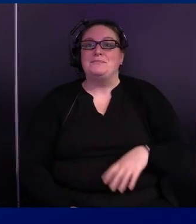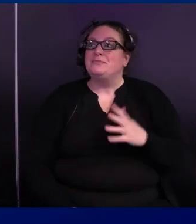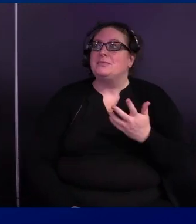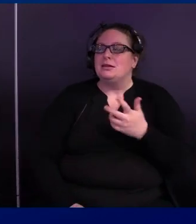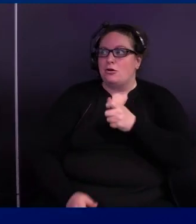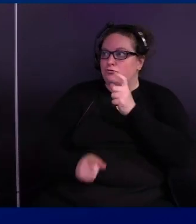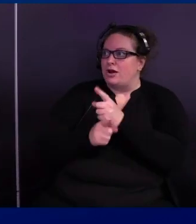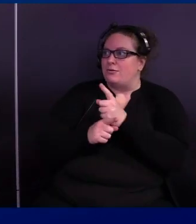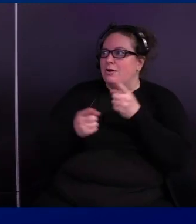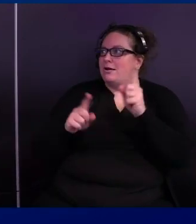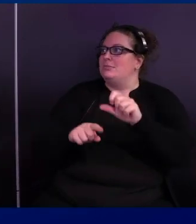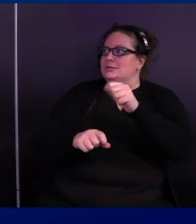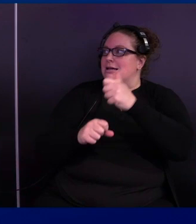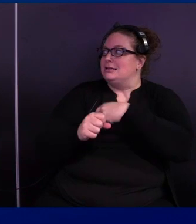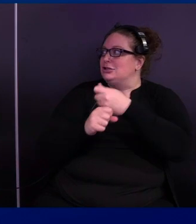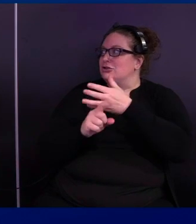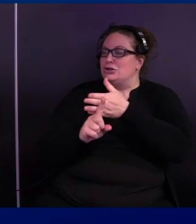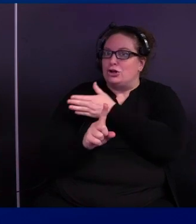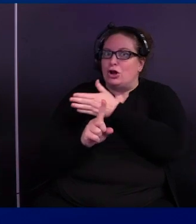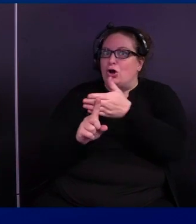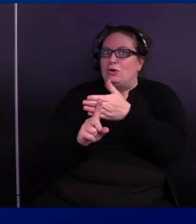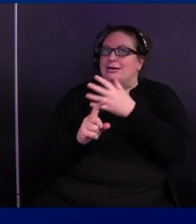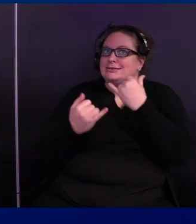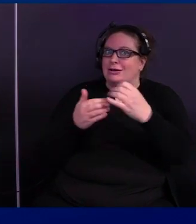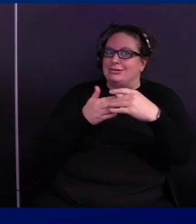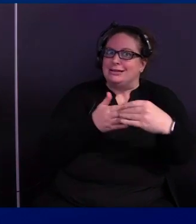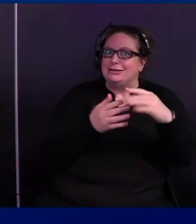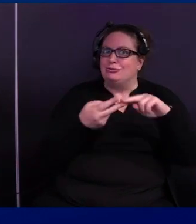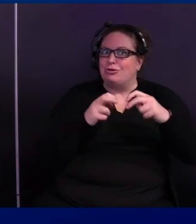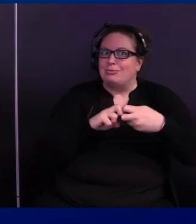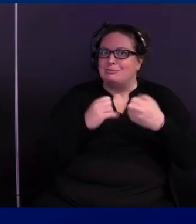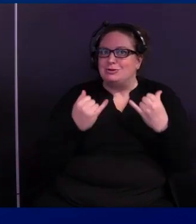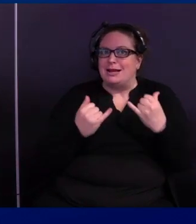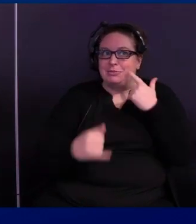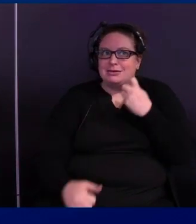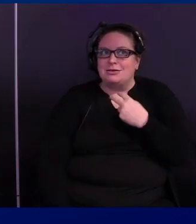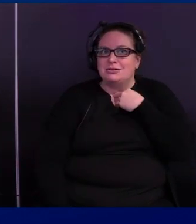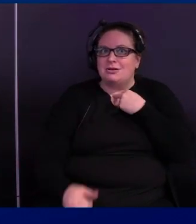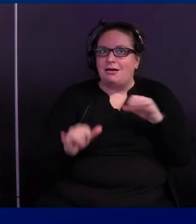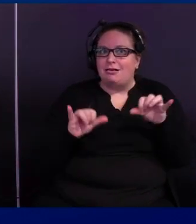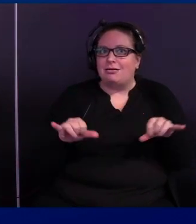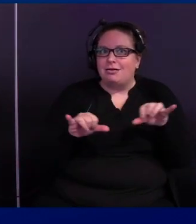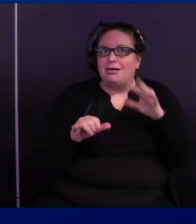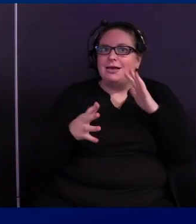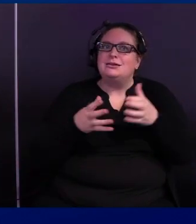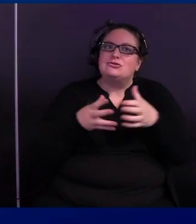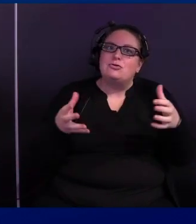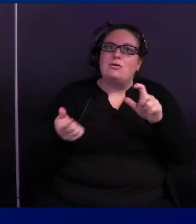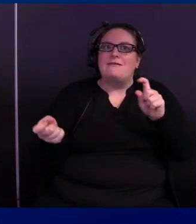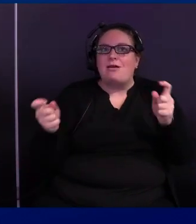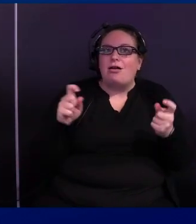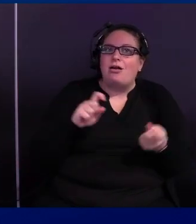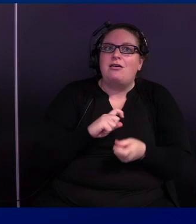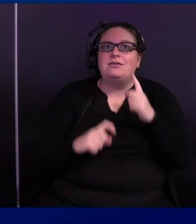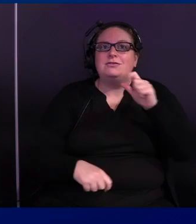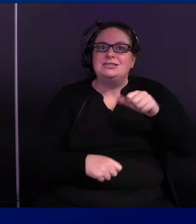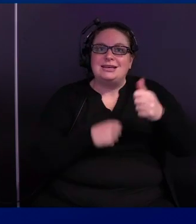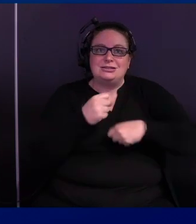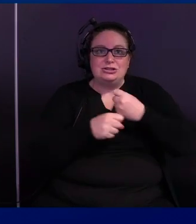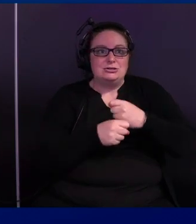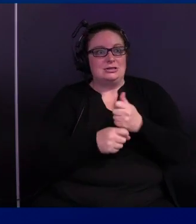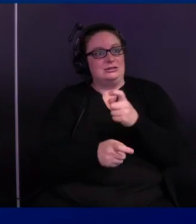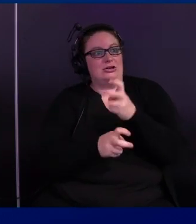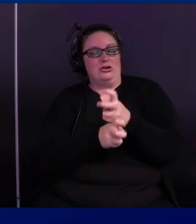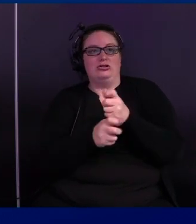because they're stuck in that. Yes. And it's grown and evolved over those 10 years, and it's hard to get away from